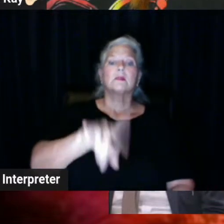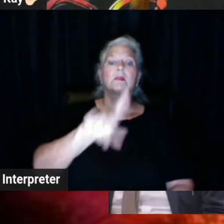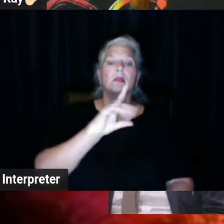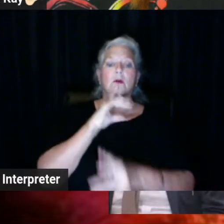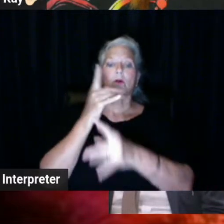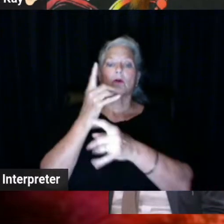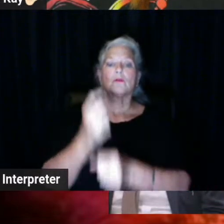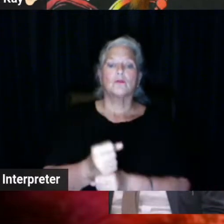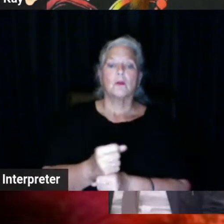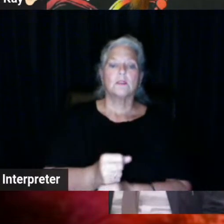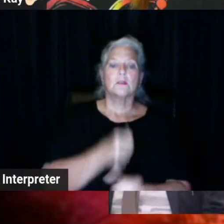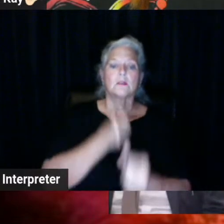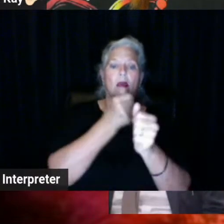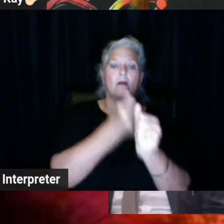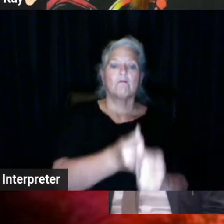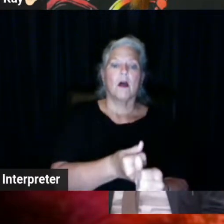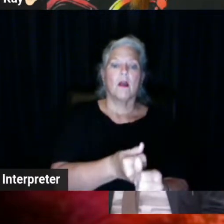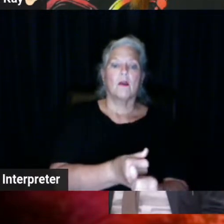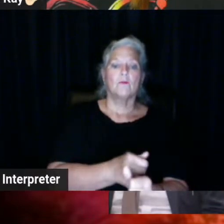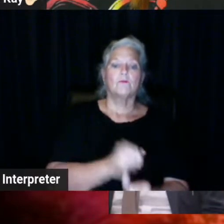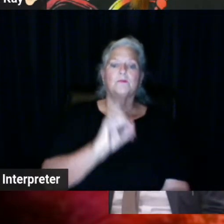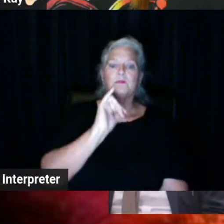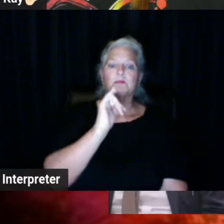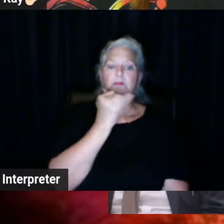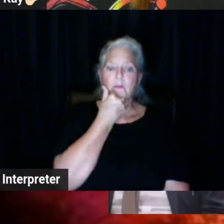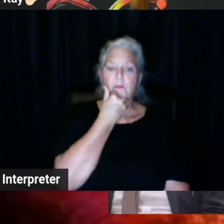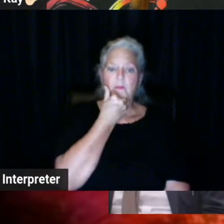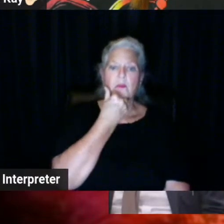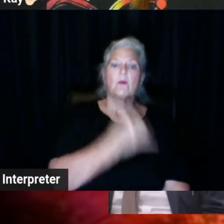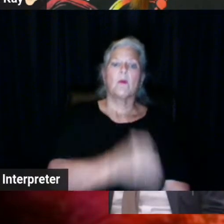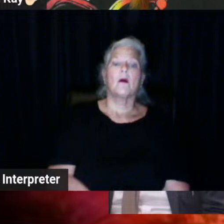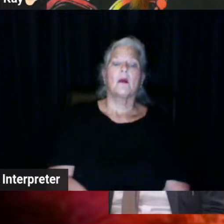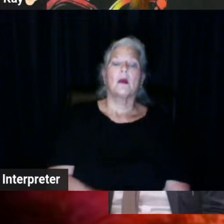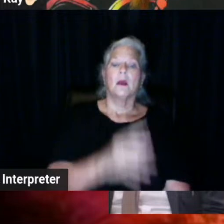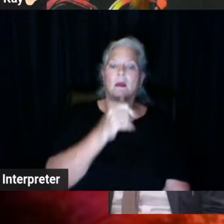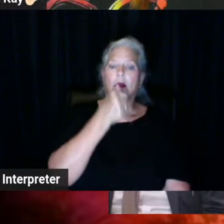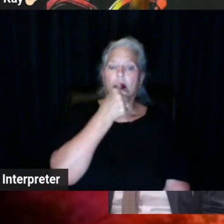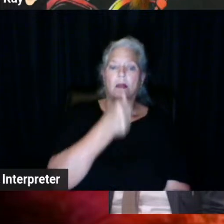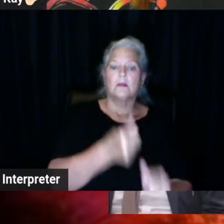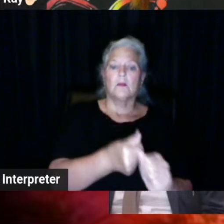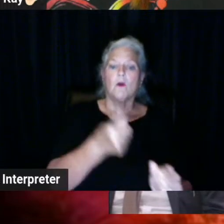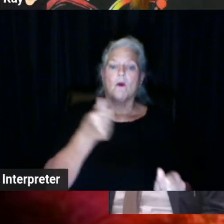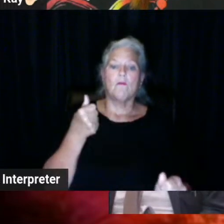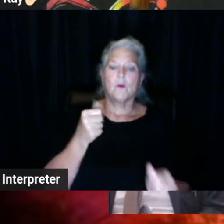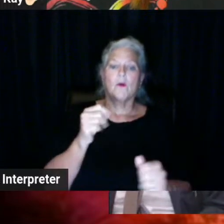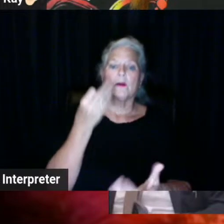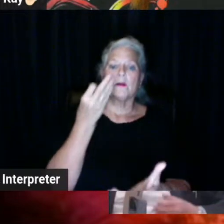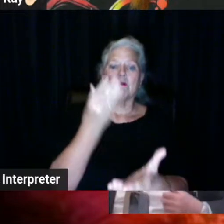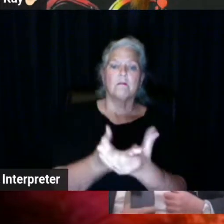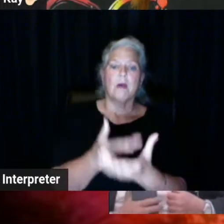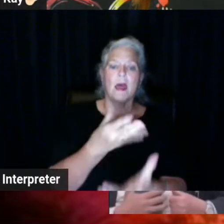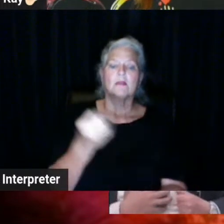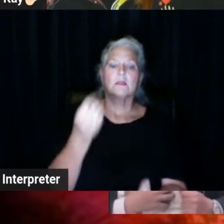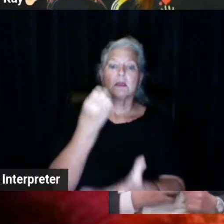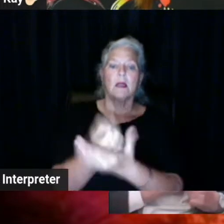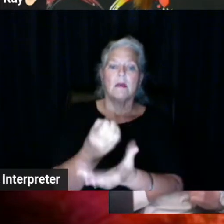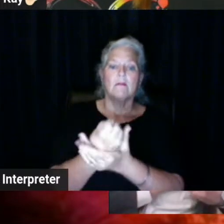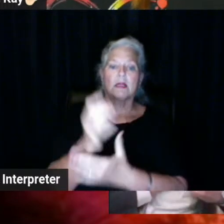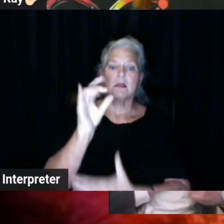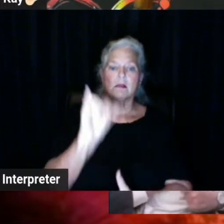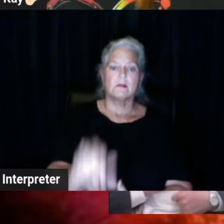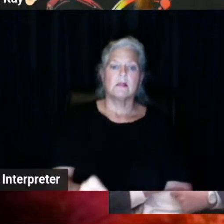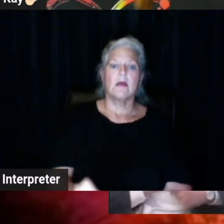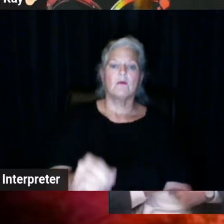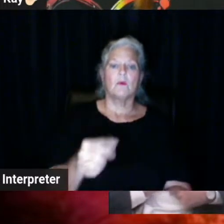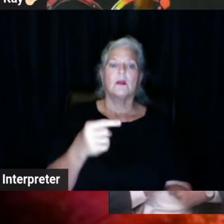the corrupt and avoid the facts and evidence that would have convicted Karen Reed.